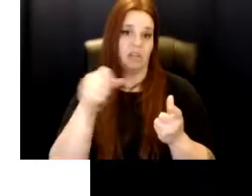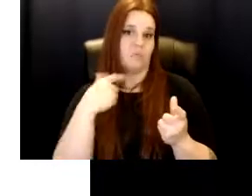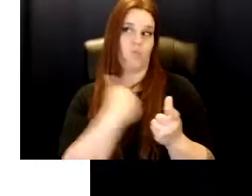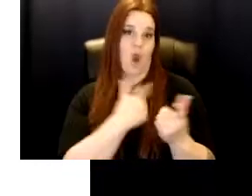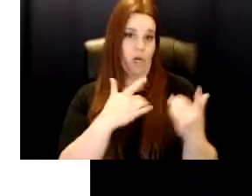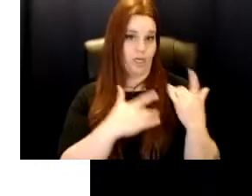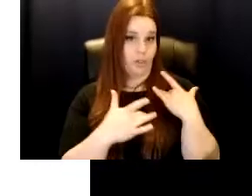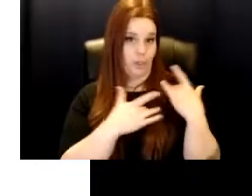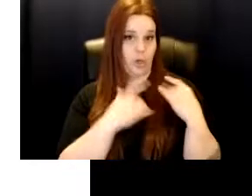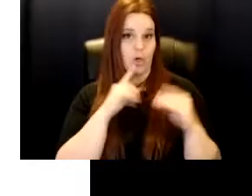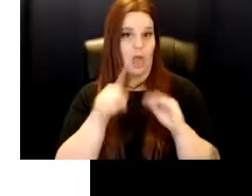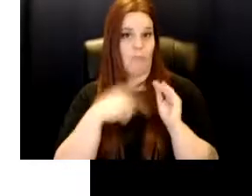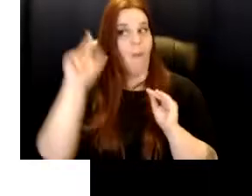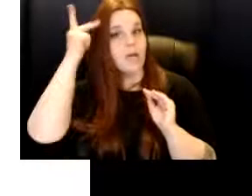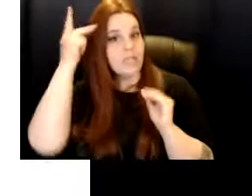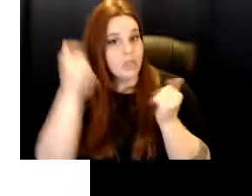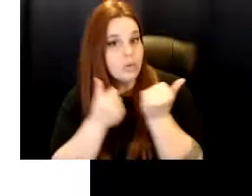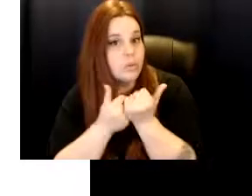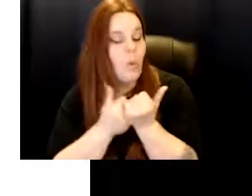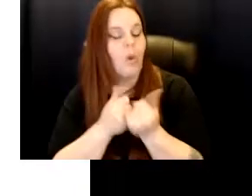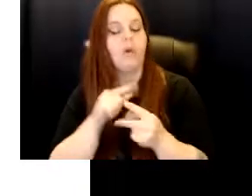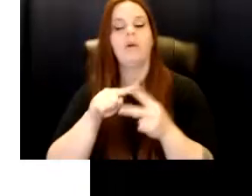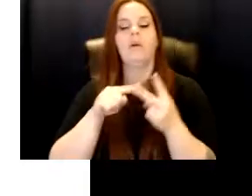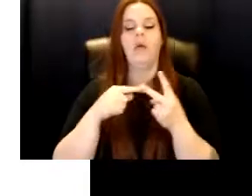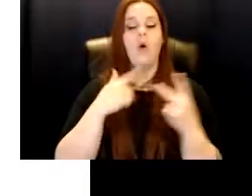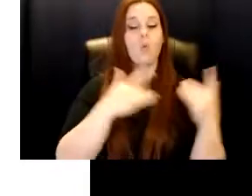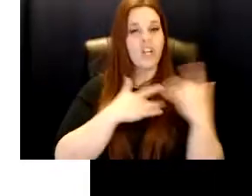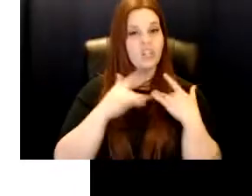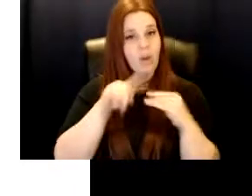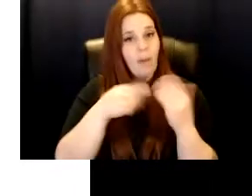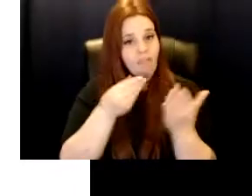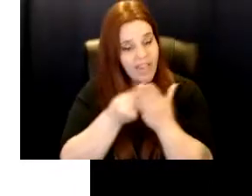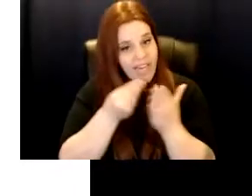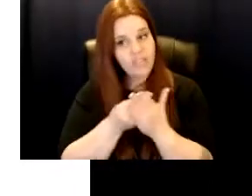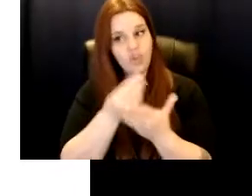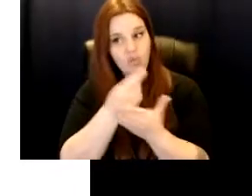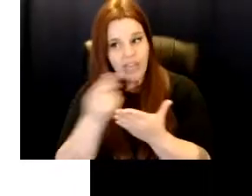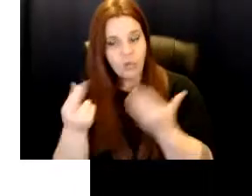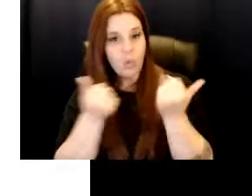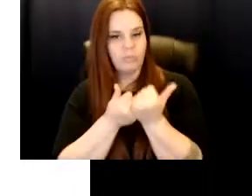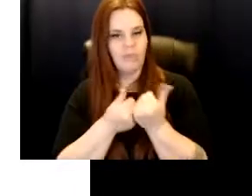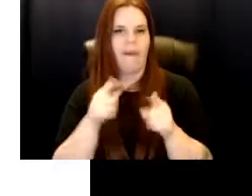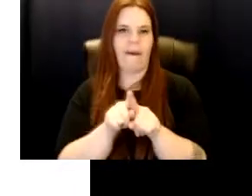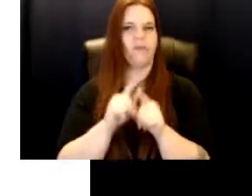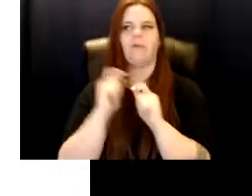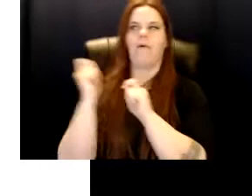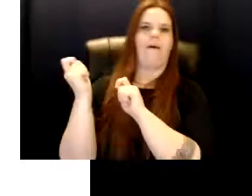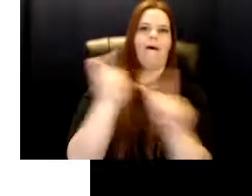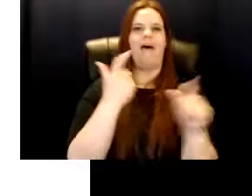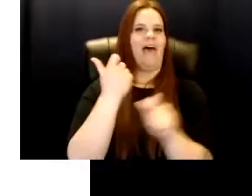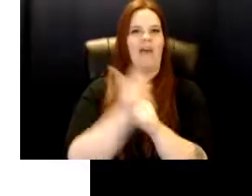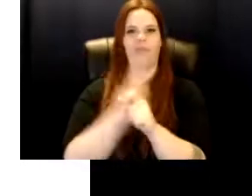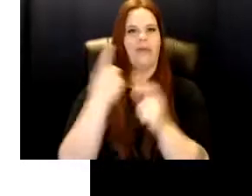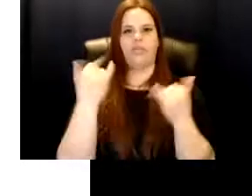political support. They're concerned about financial and resources, as all of my colleagues here have brought up, for